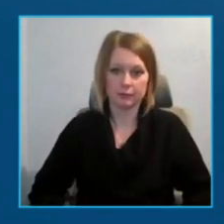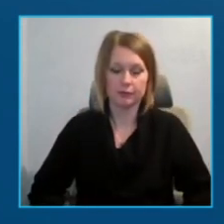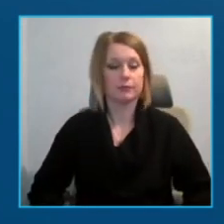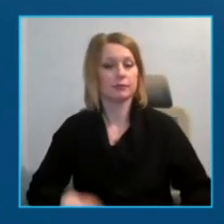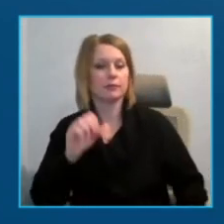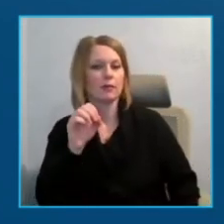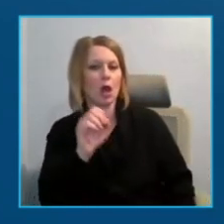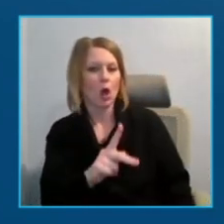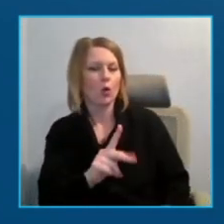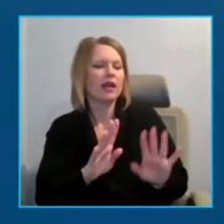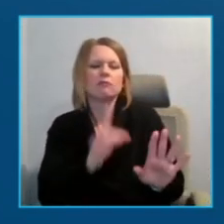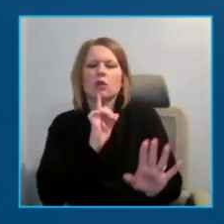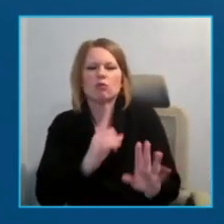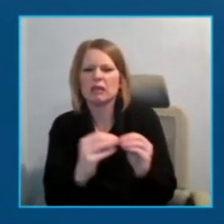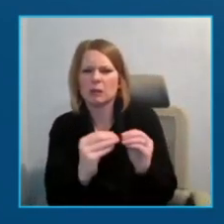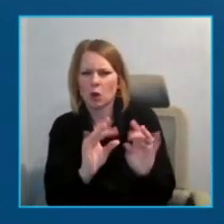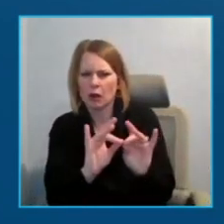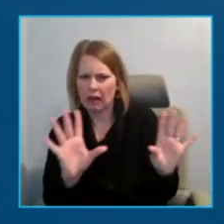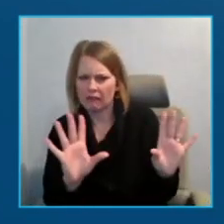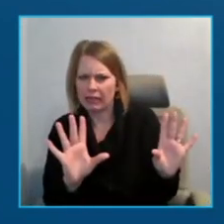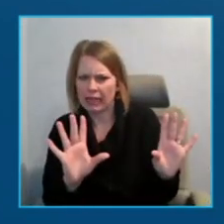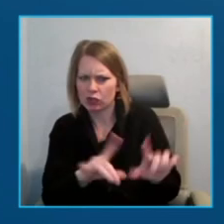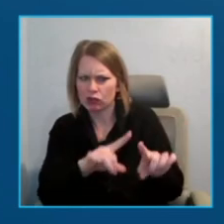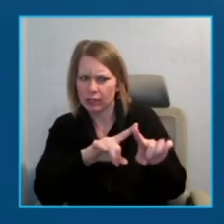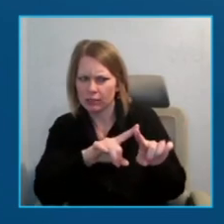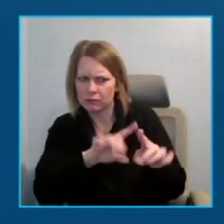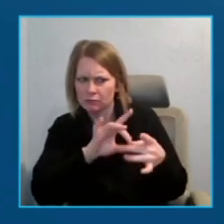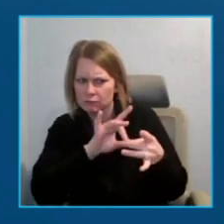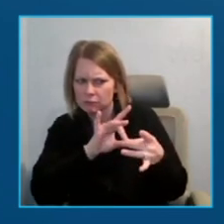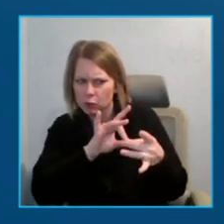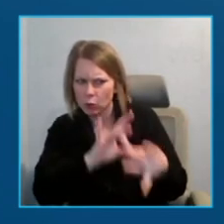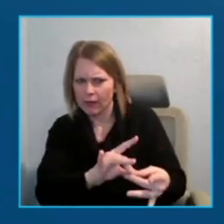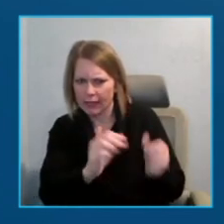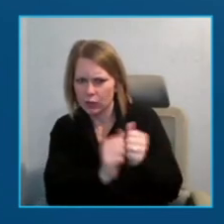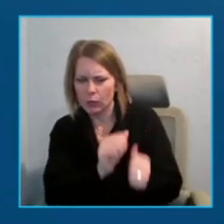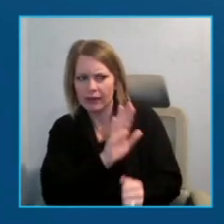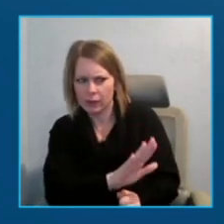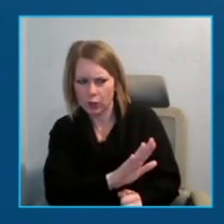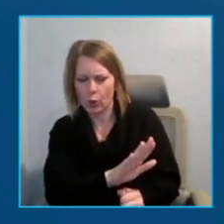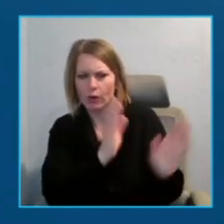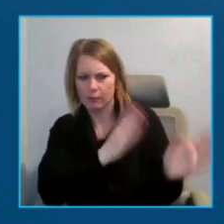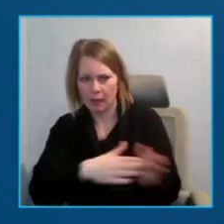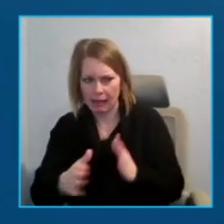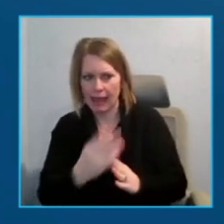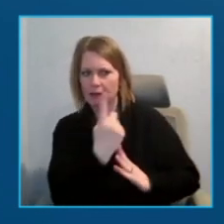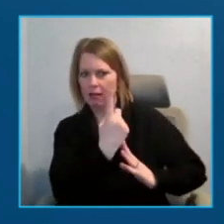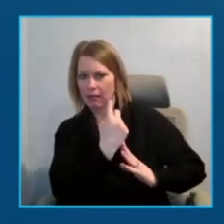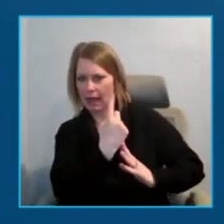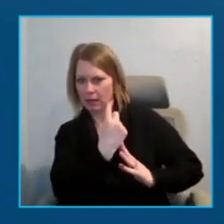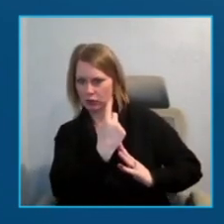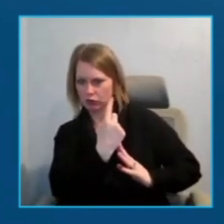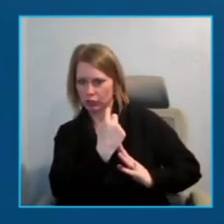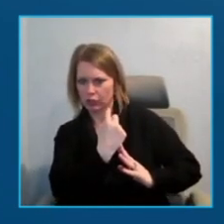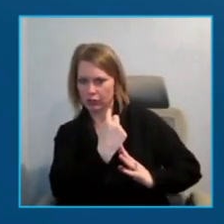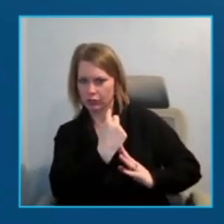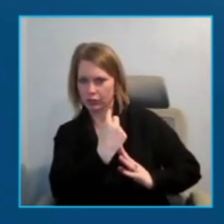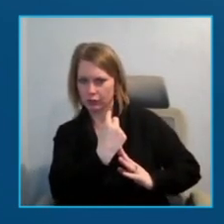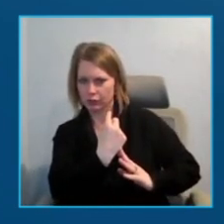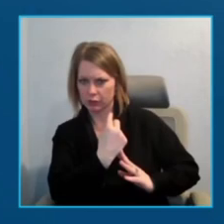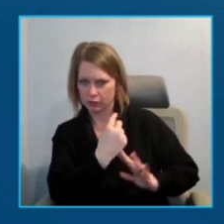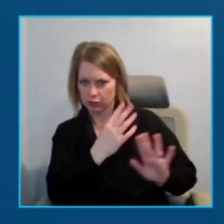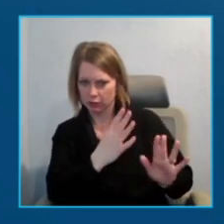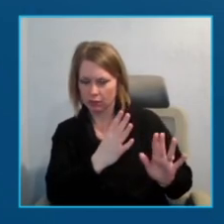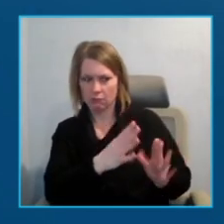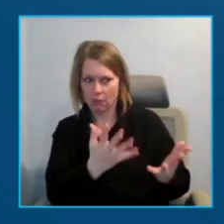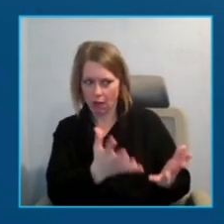a clarification based on what your affirmative action plan was last year, where you included these other groups. I just wanted to